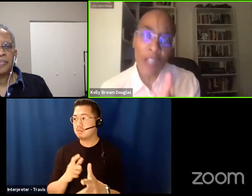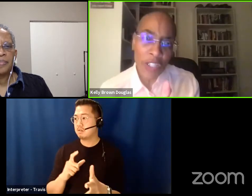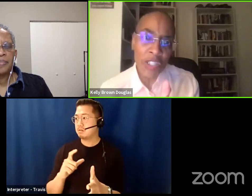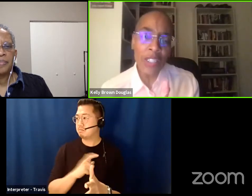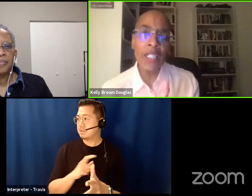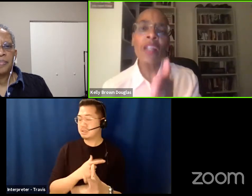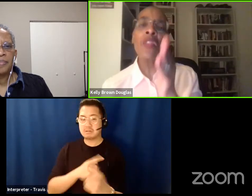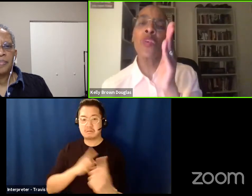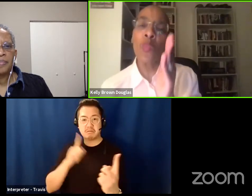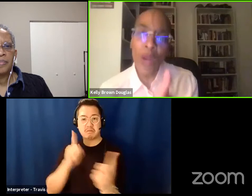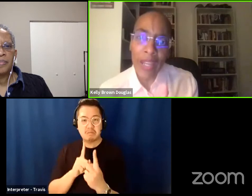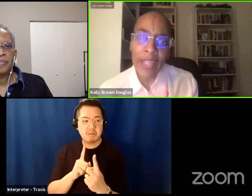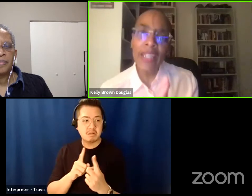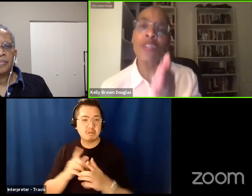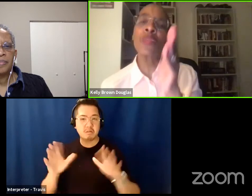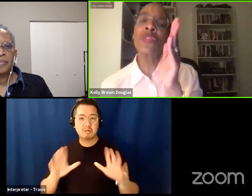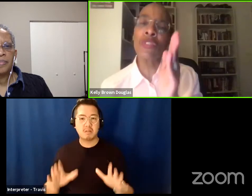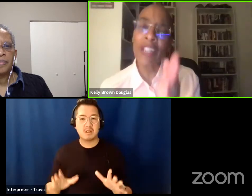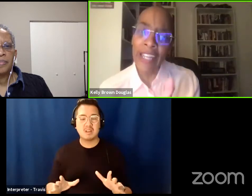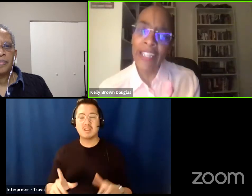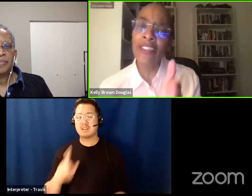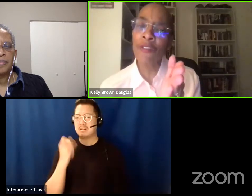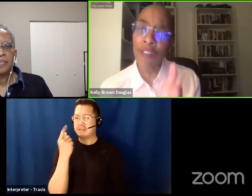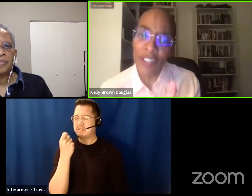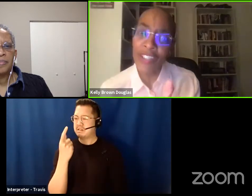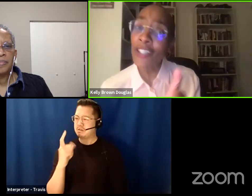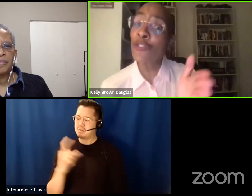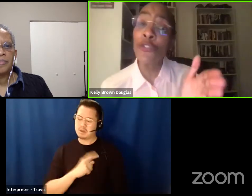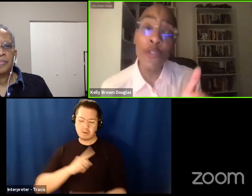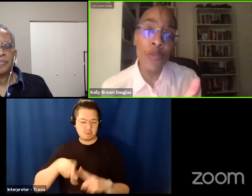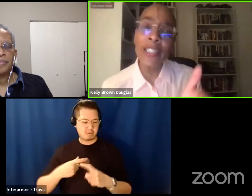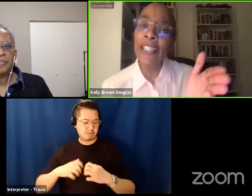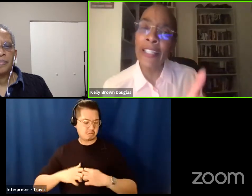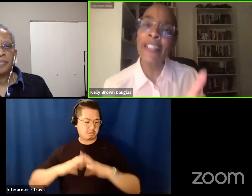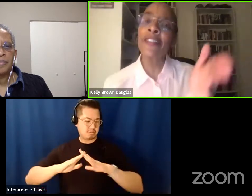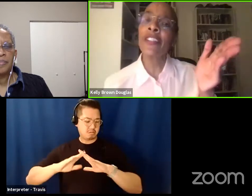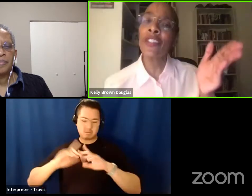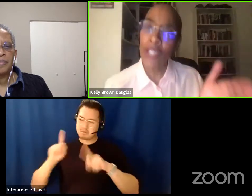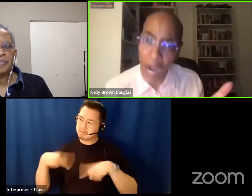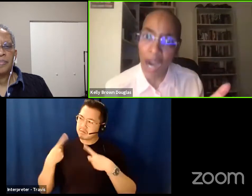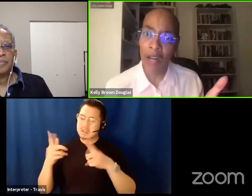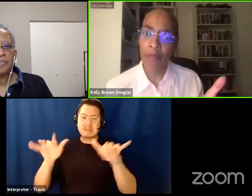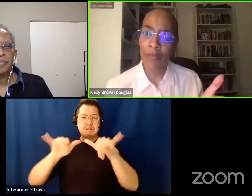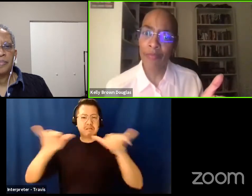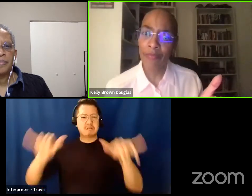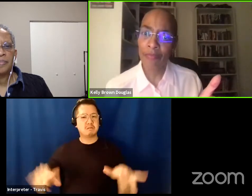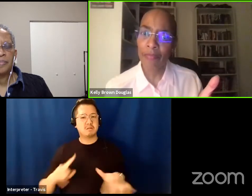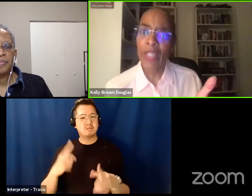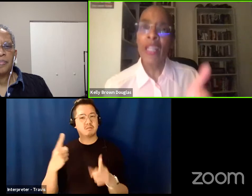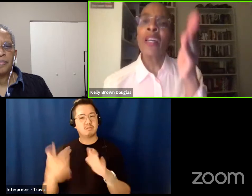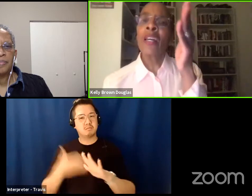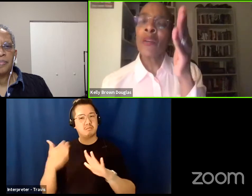is functioning the way it was created to function. It's doing its job.